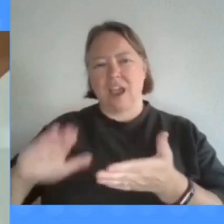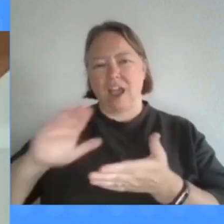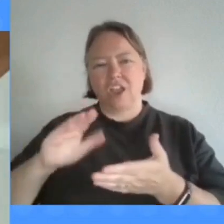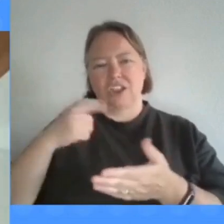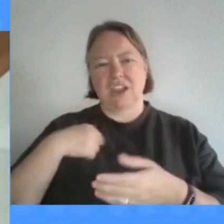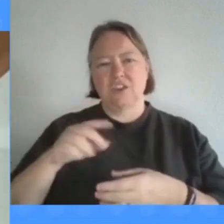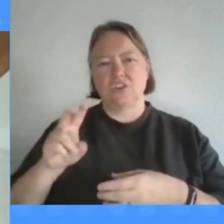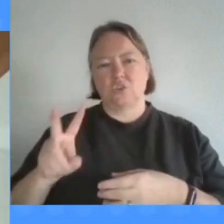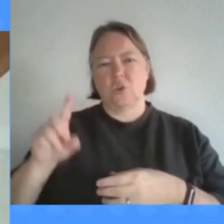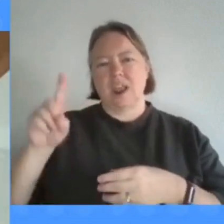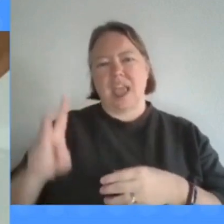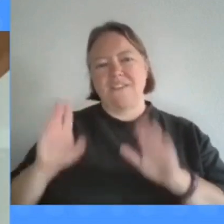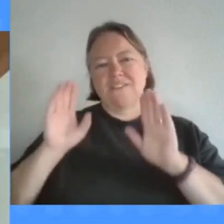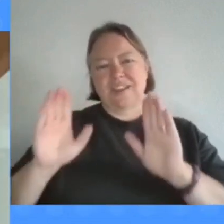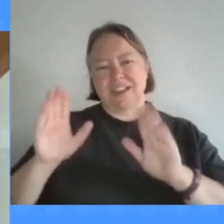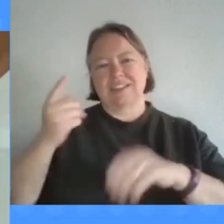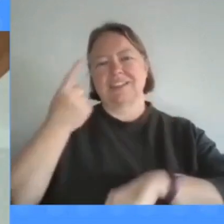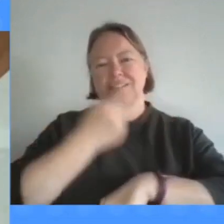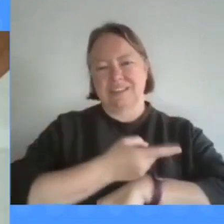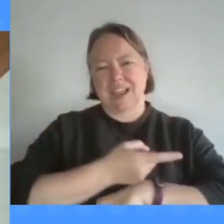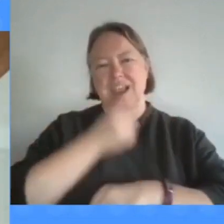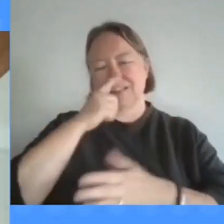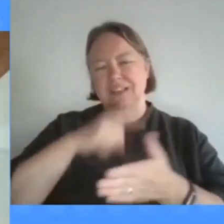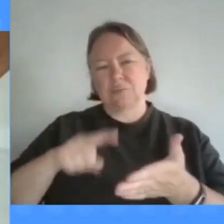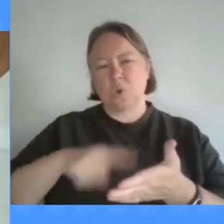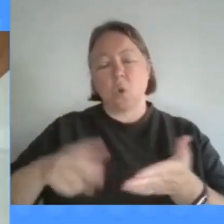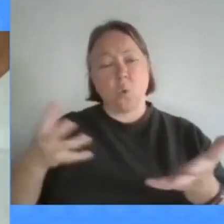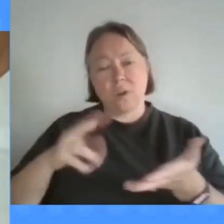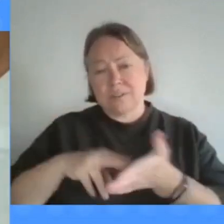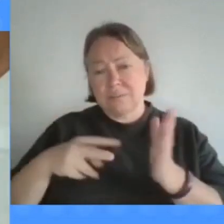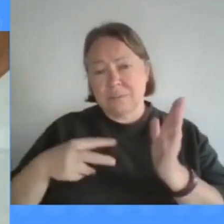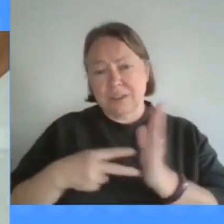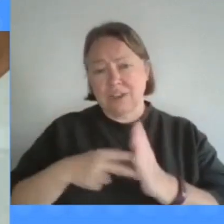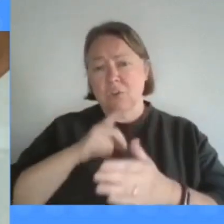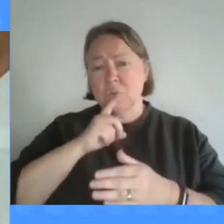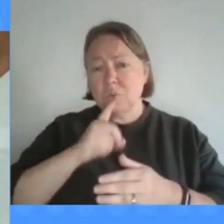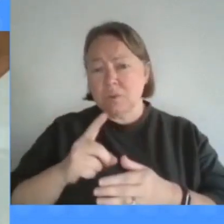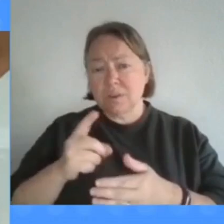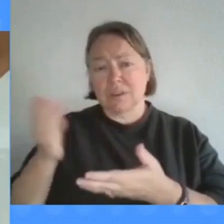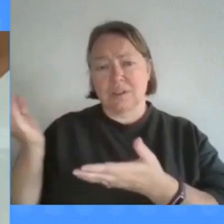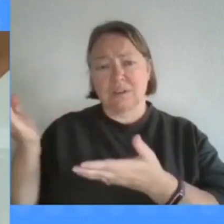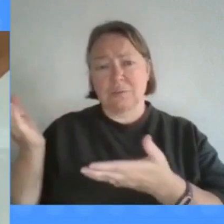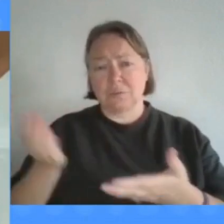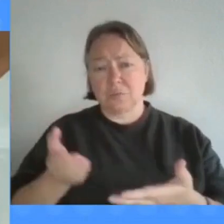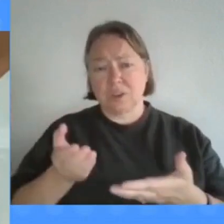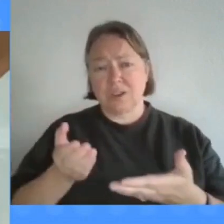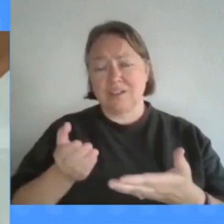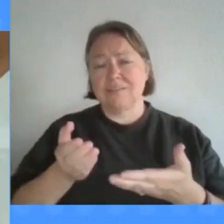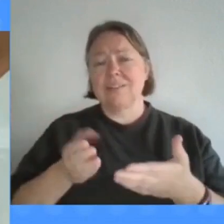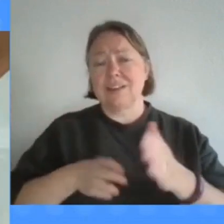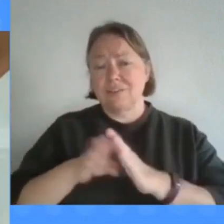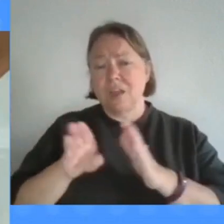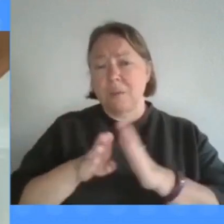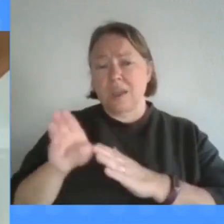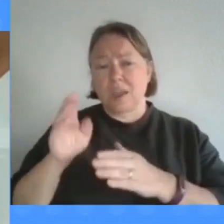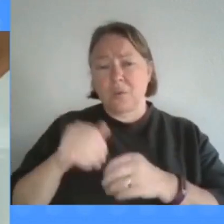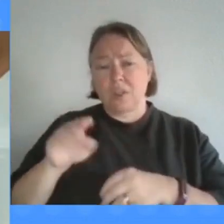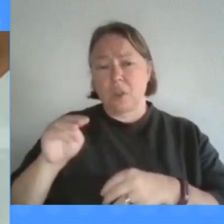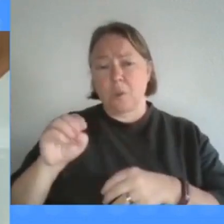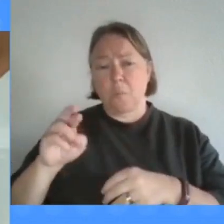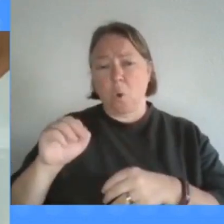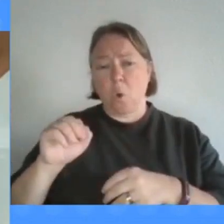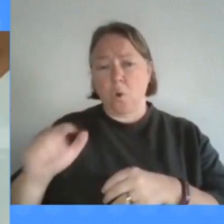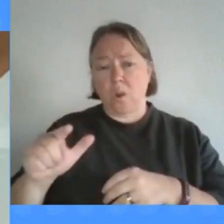2.5 fantastic days exploring what does it mean to really bring the development on a moral compass,